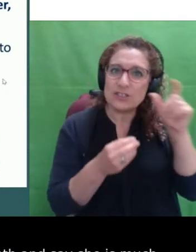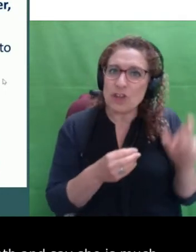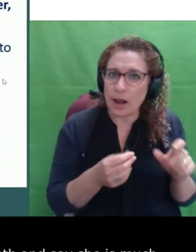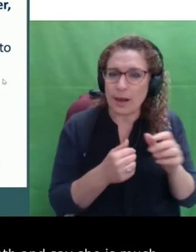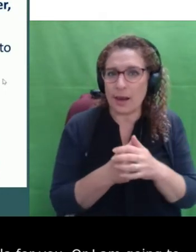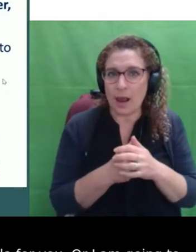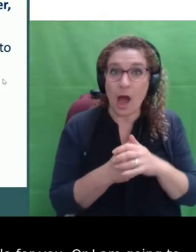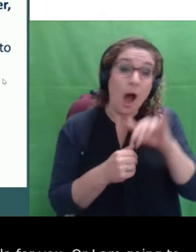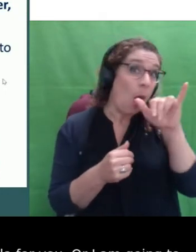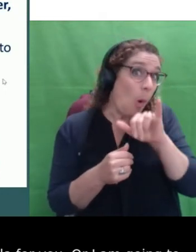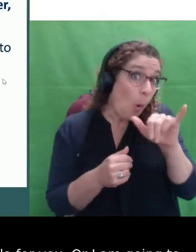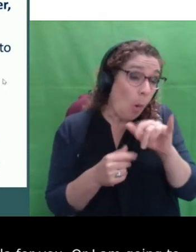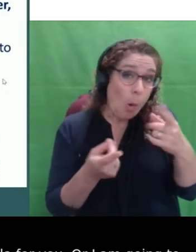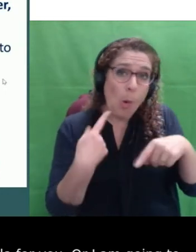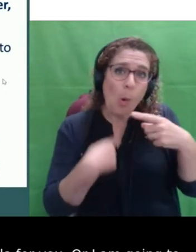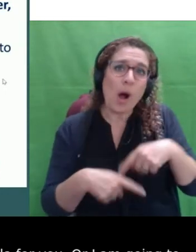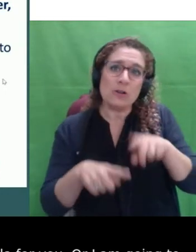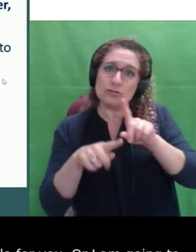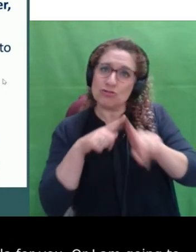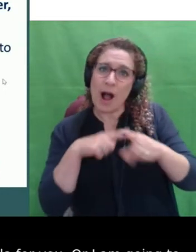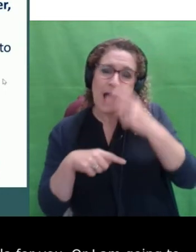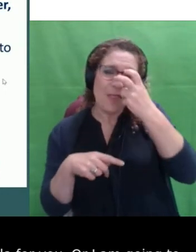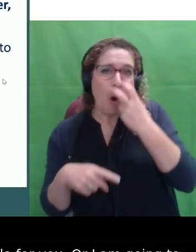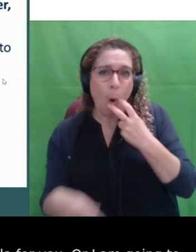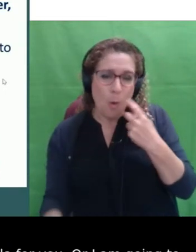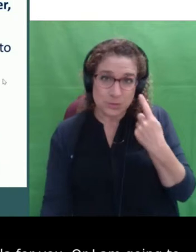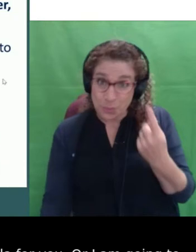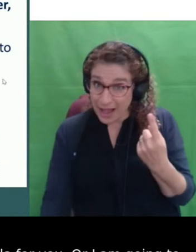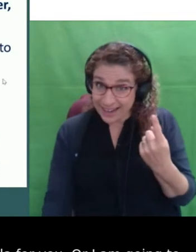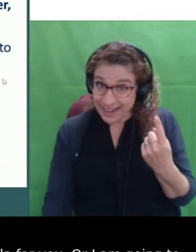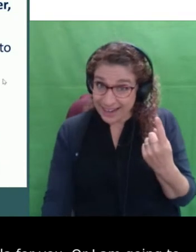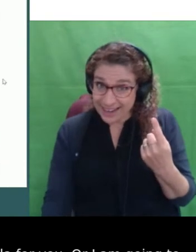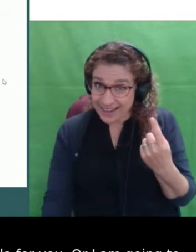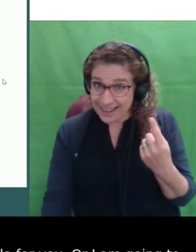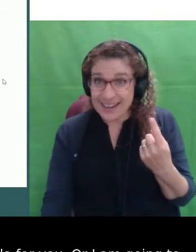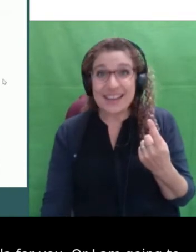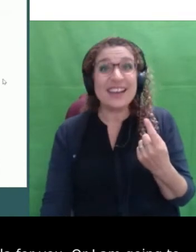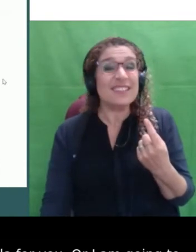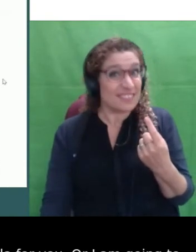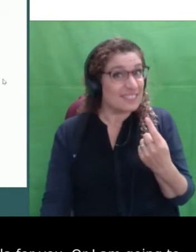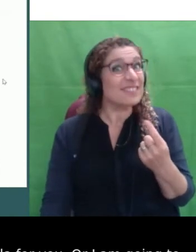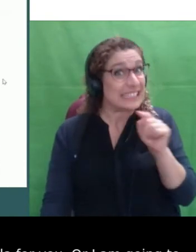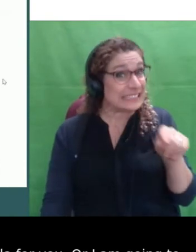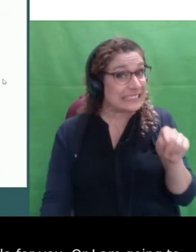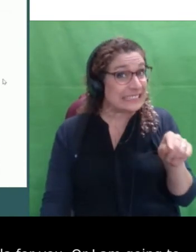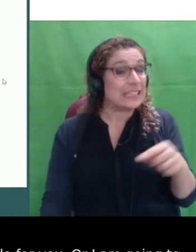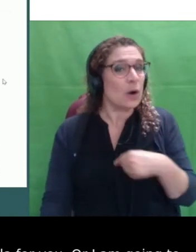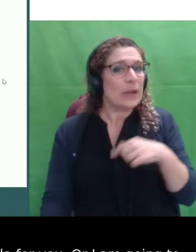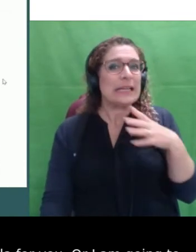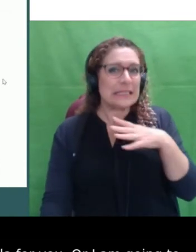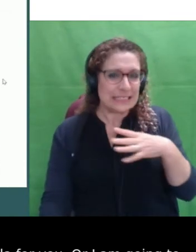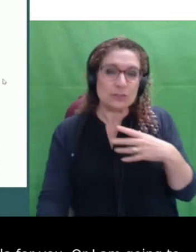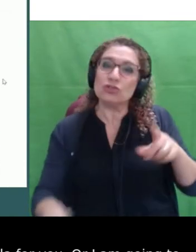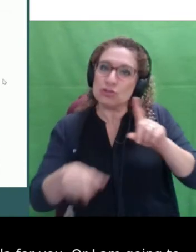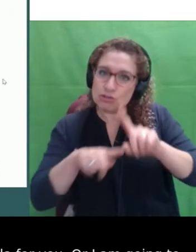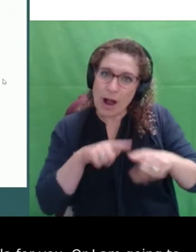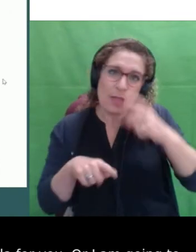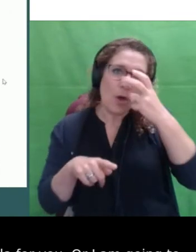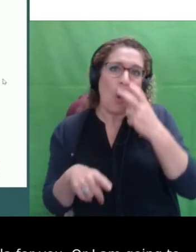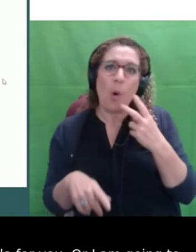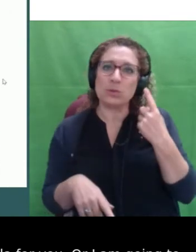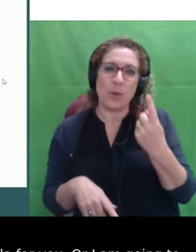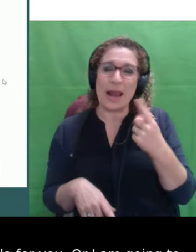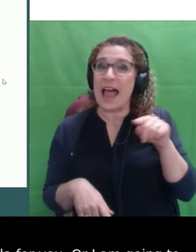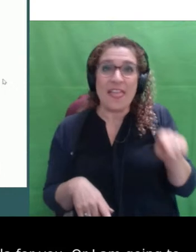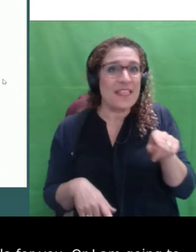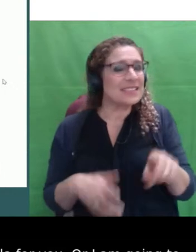formula and hopefully you were hearing me say that we need to retry the old formula and that is because it's the only way we